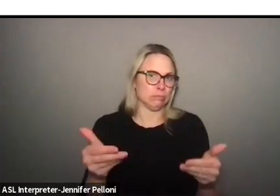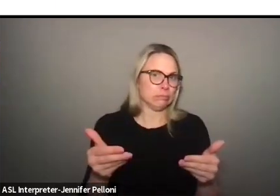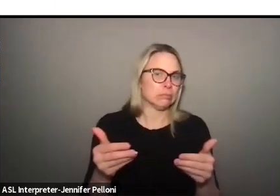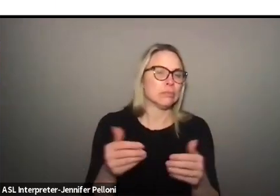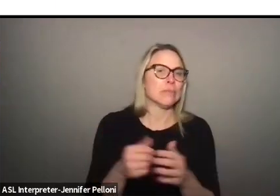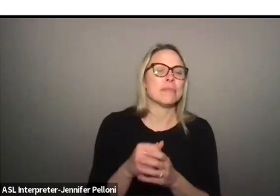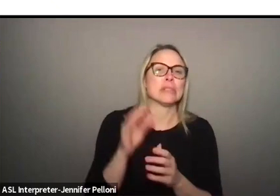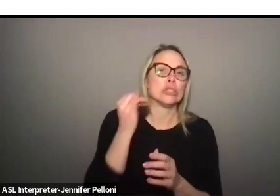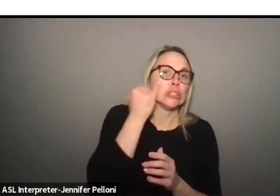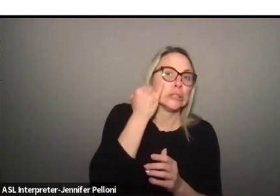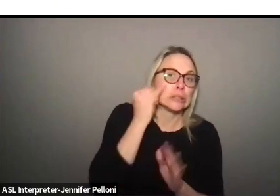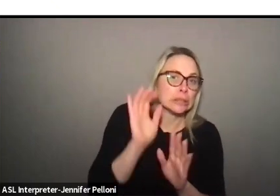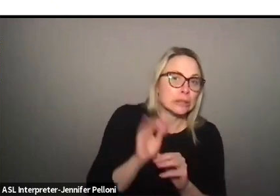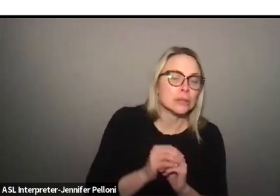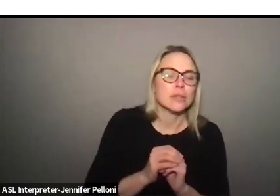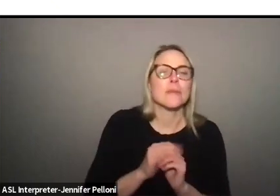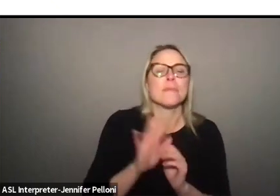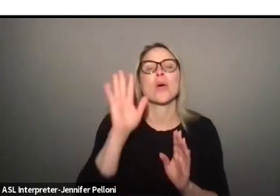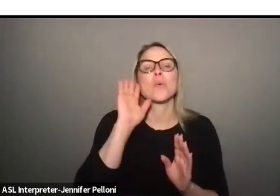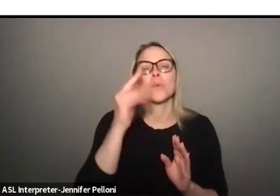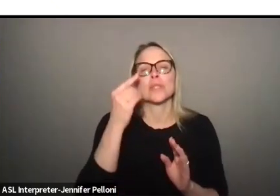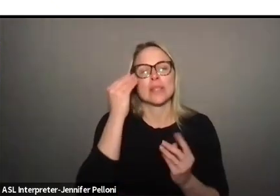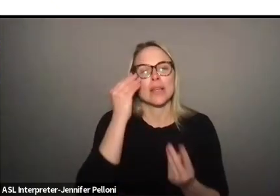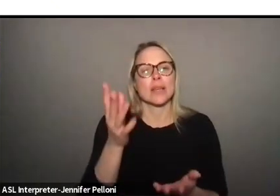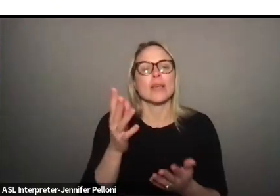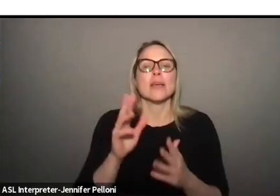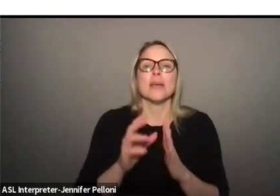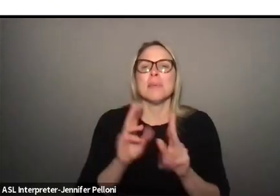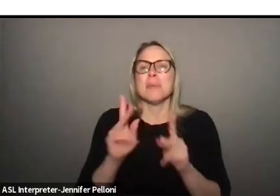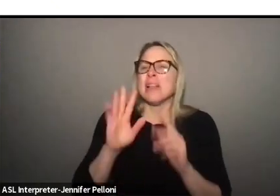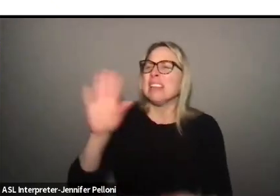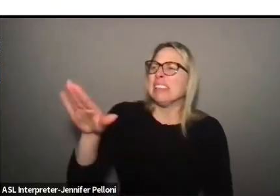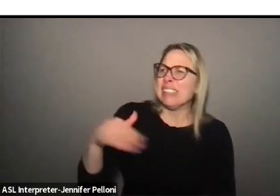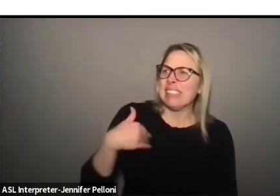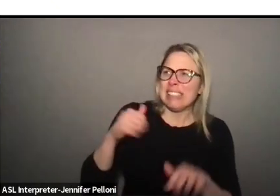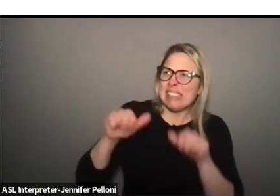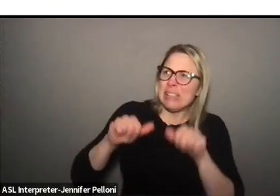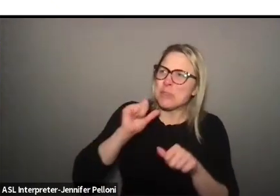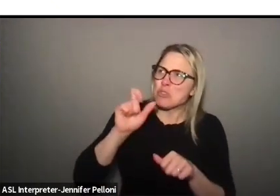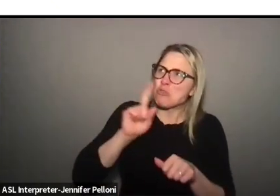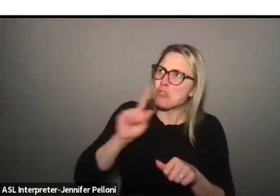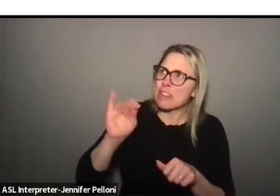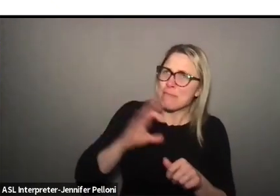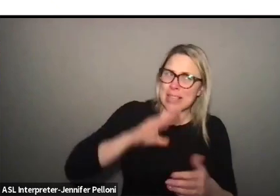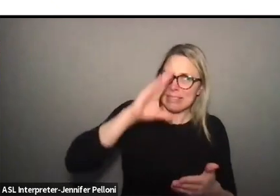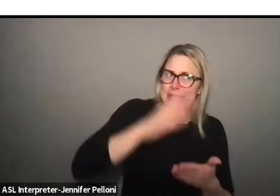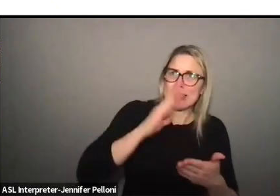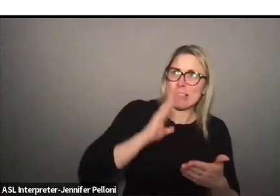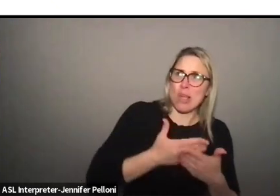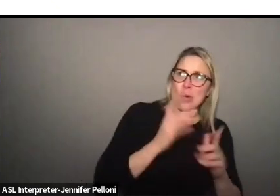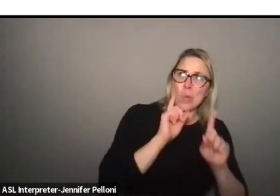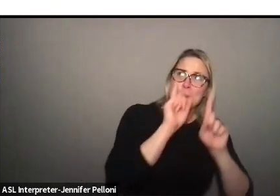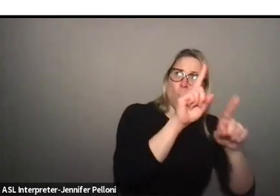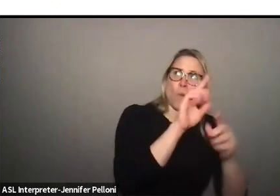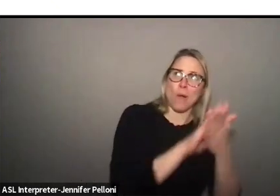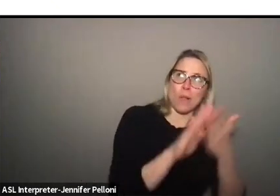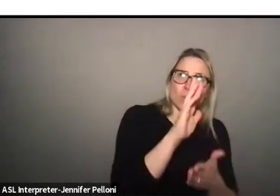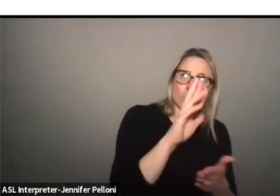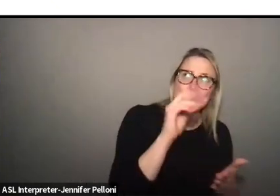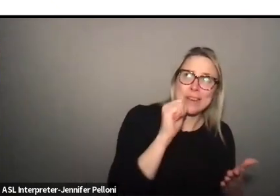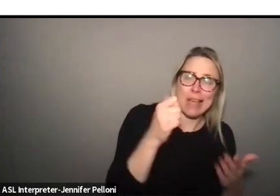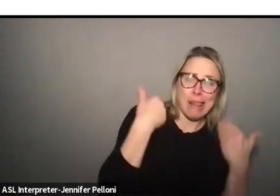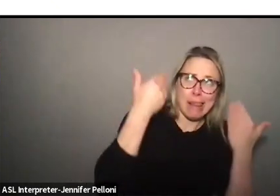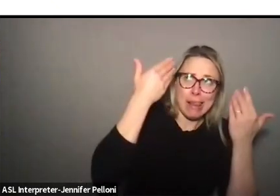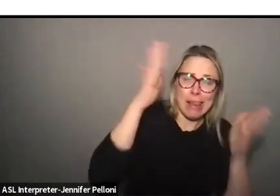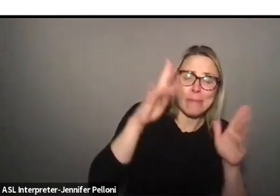case. I will say that people say to me, well, I don't know really for sure if my son or daughter is going to go to college, so I don't know